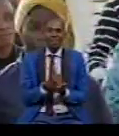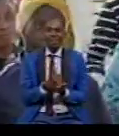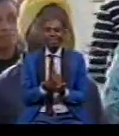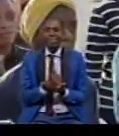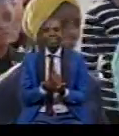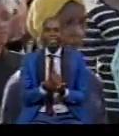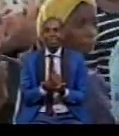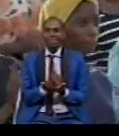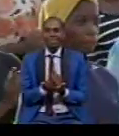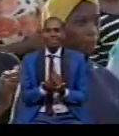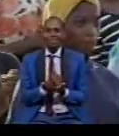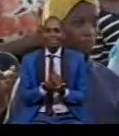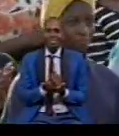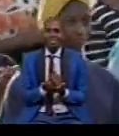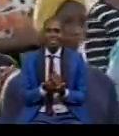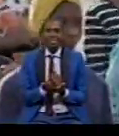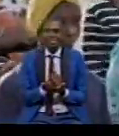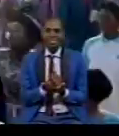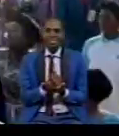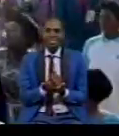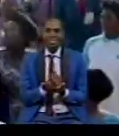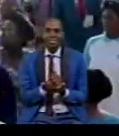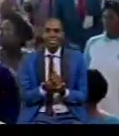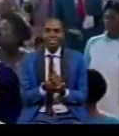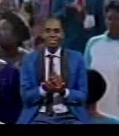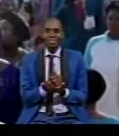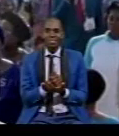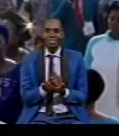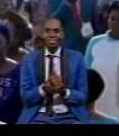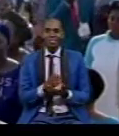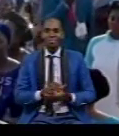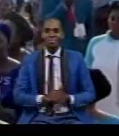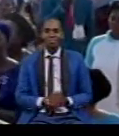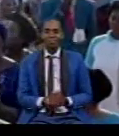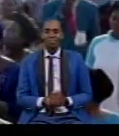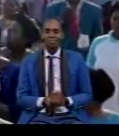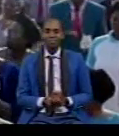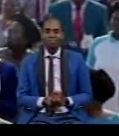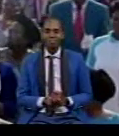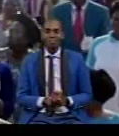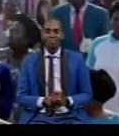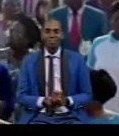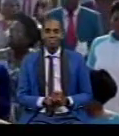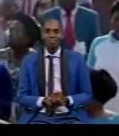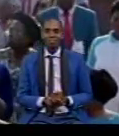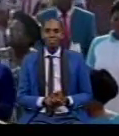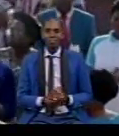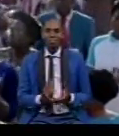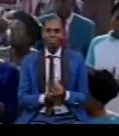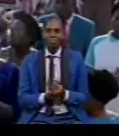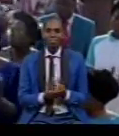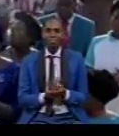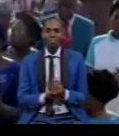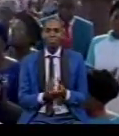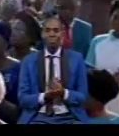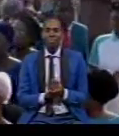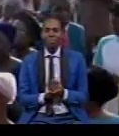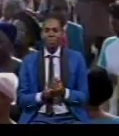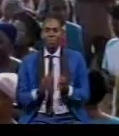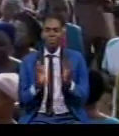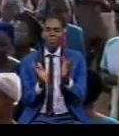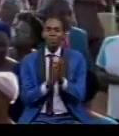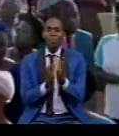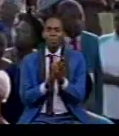that, Lord, you will do the great thing, the gracious thing, the mighty thing, and bring cure